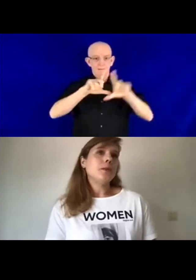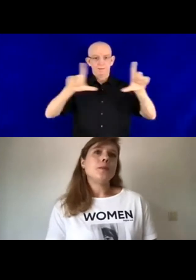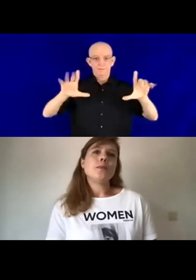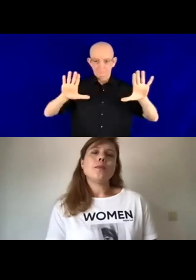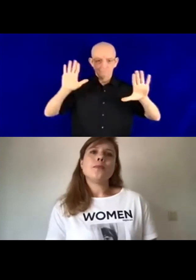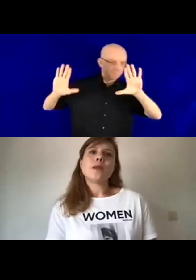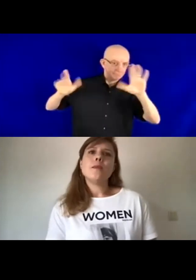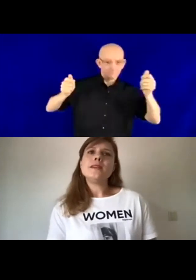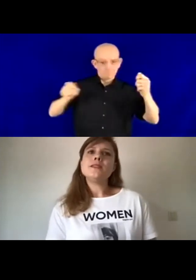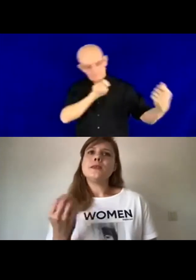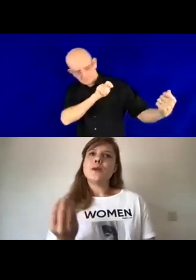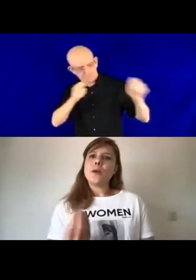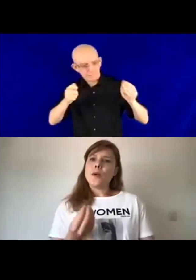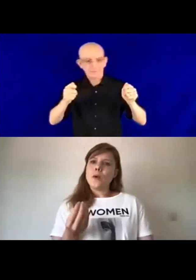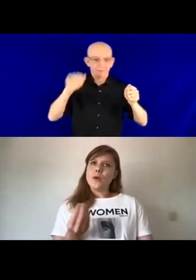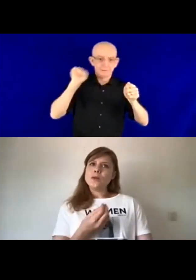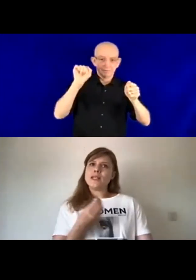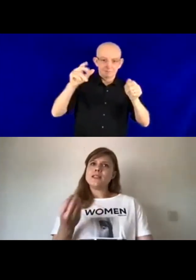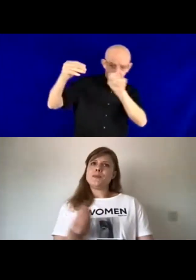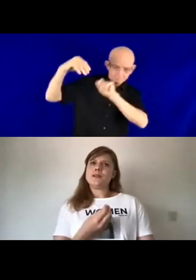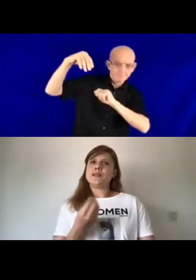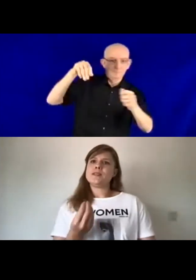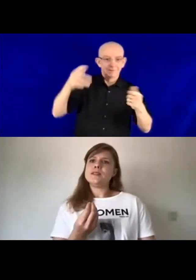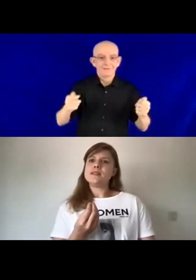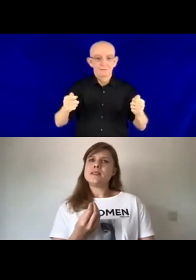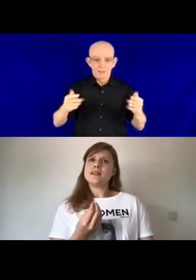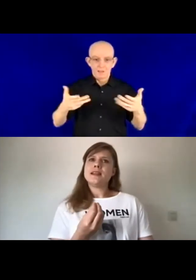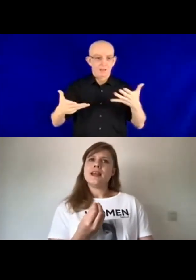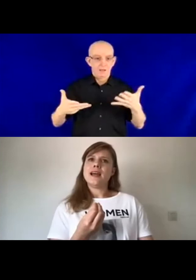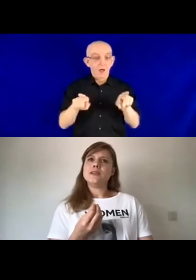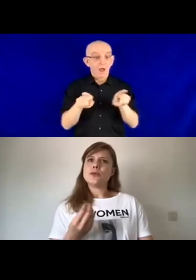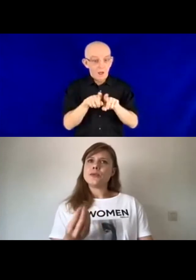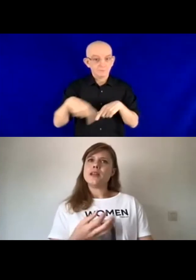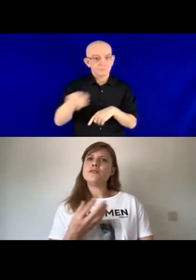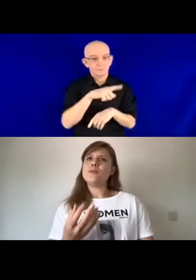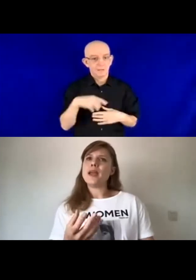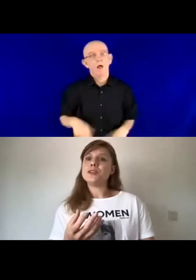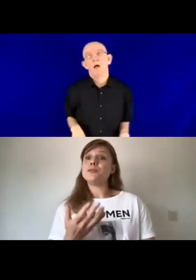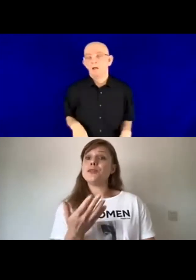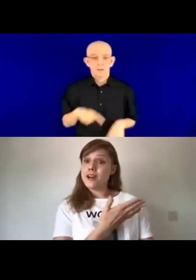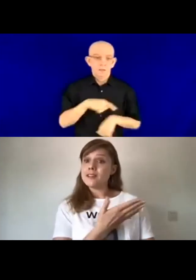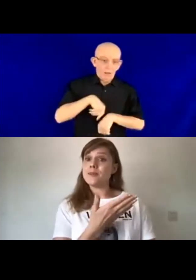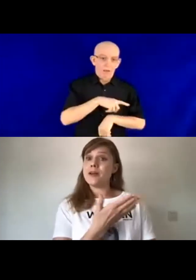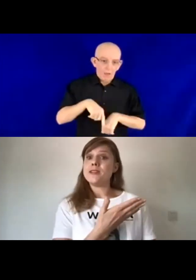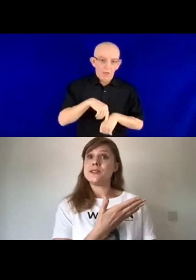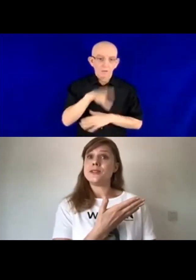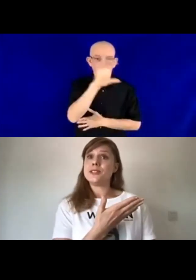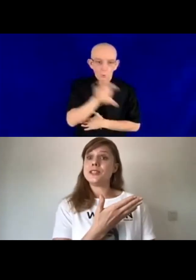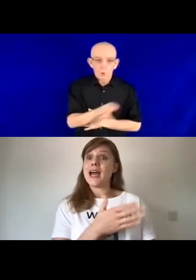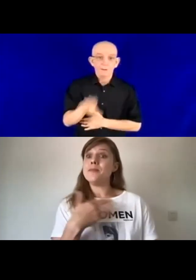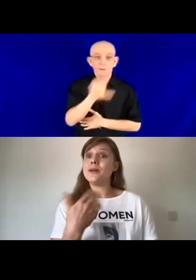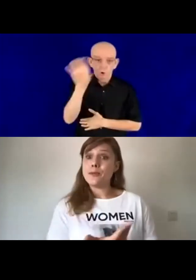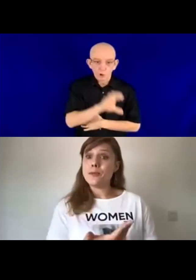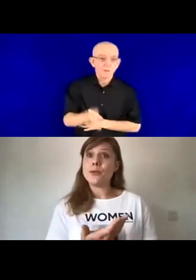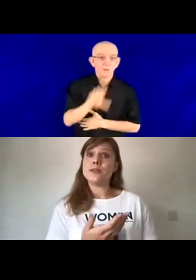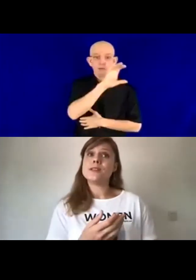So based on our own experiences and also the information provided by research and